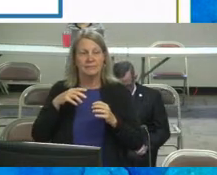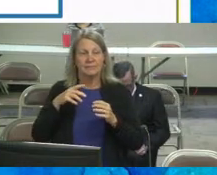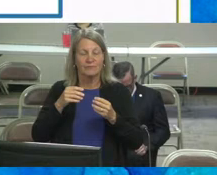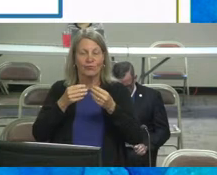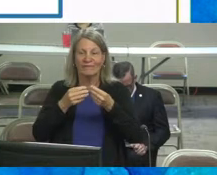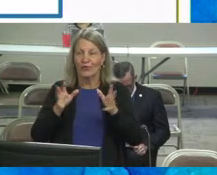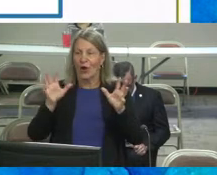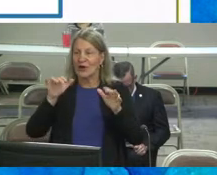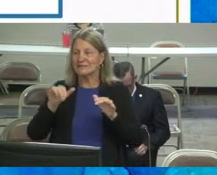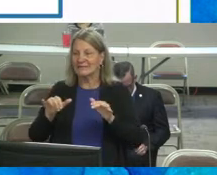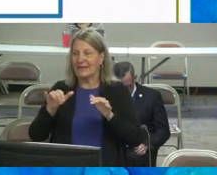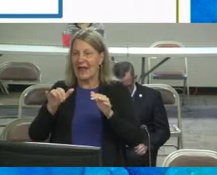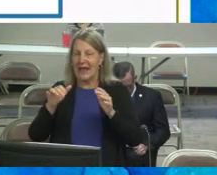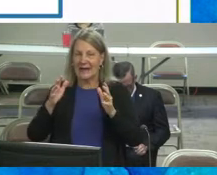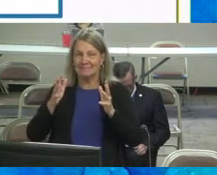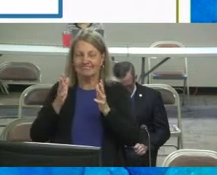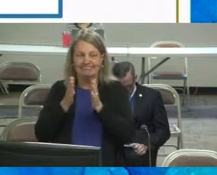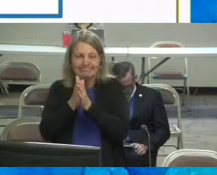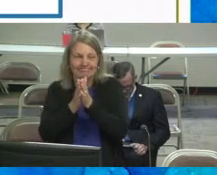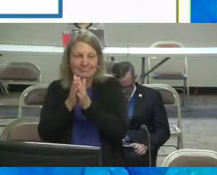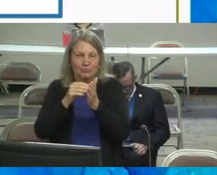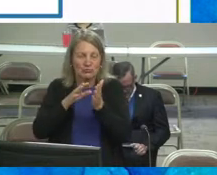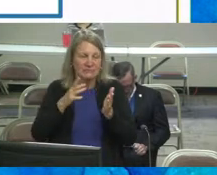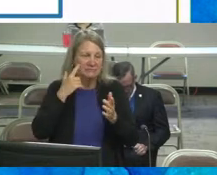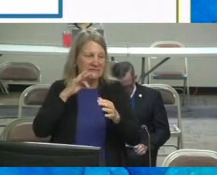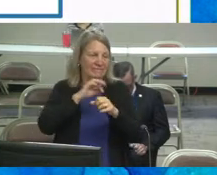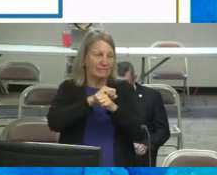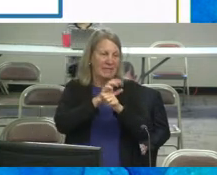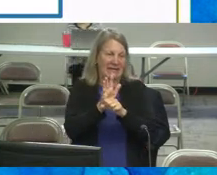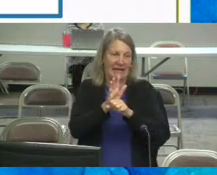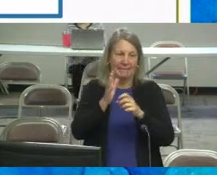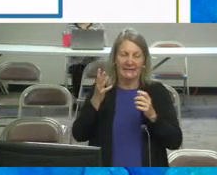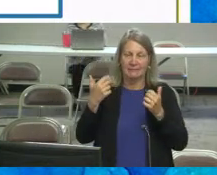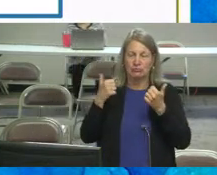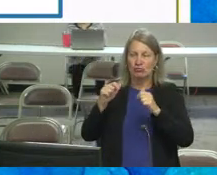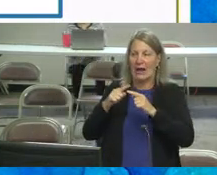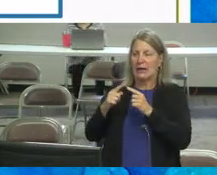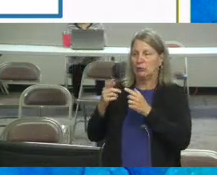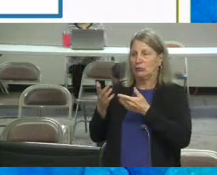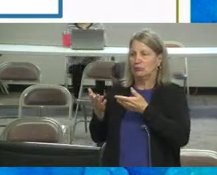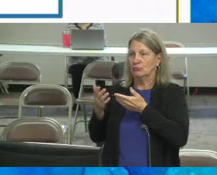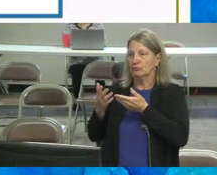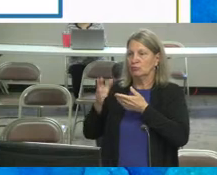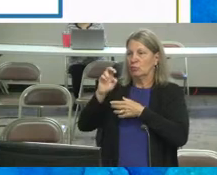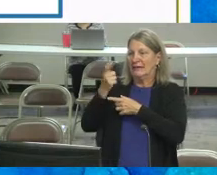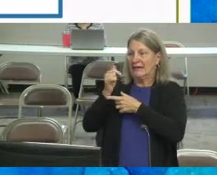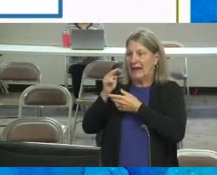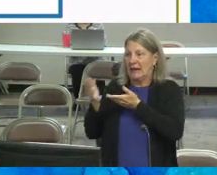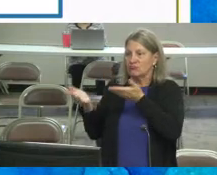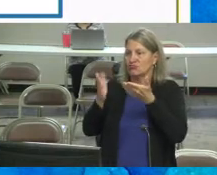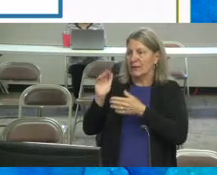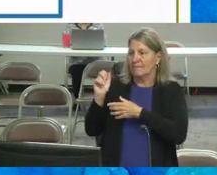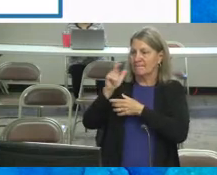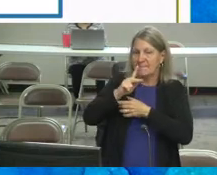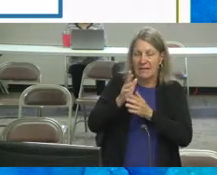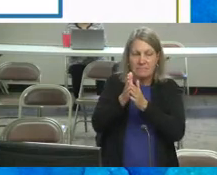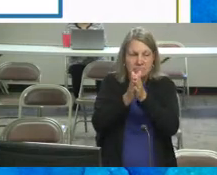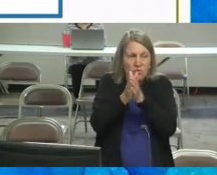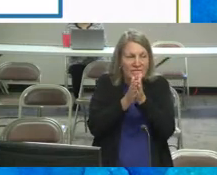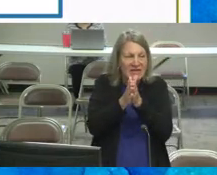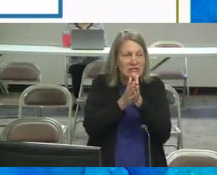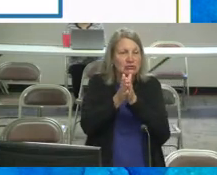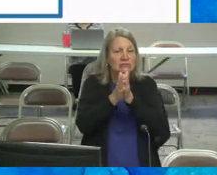once they've completed the k-star program but it seems we've lost some motivated students I think it was due to covid